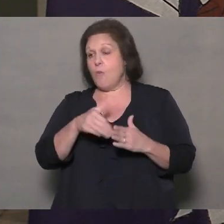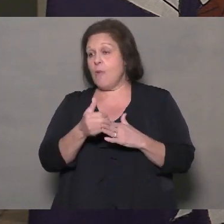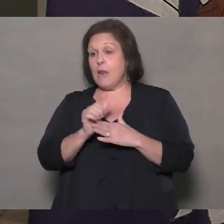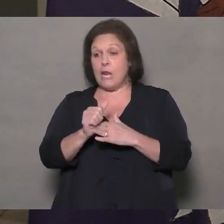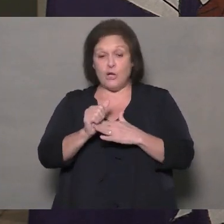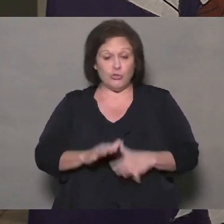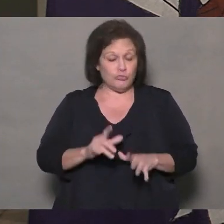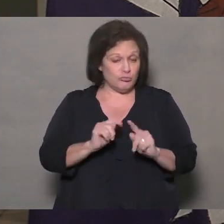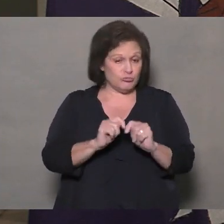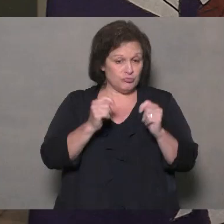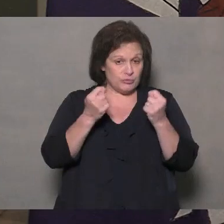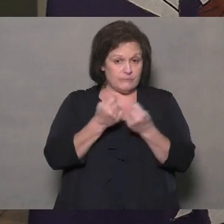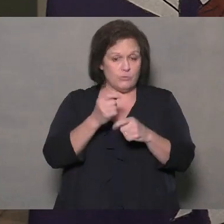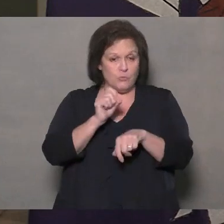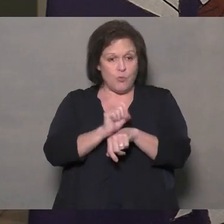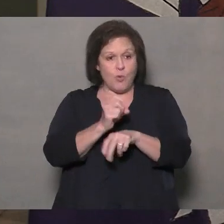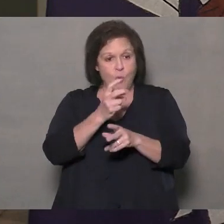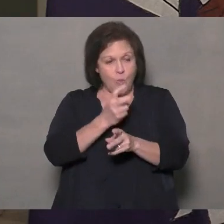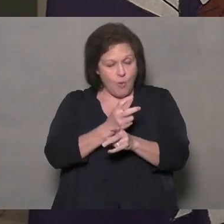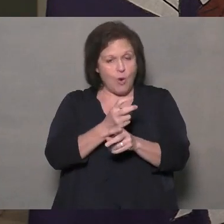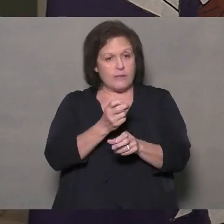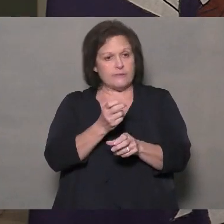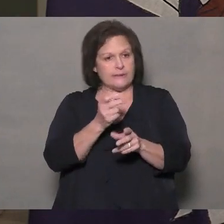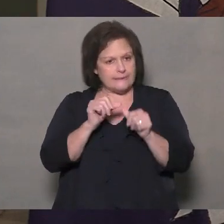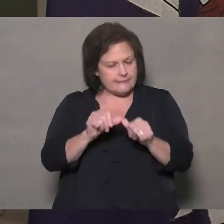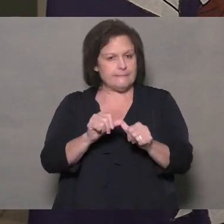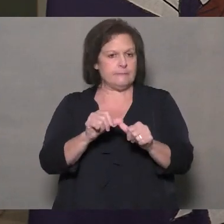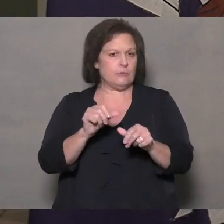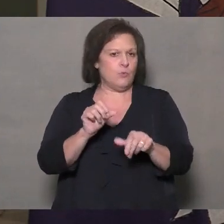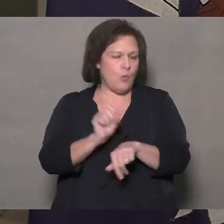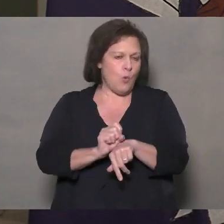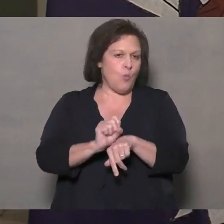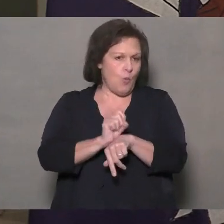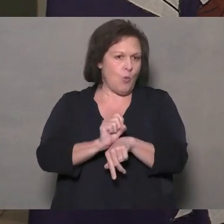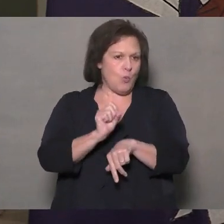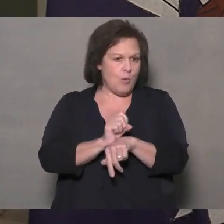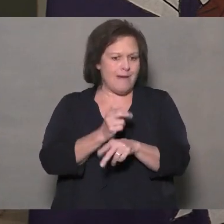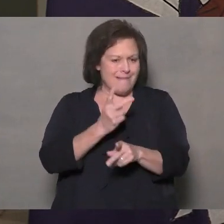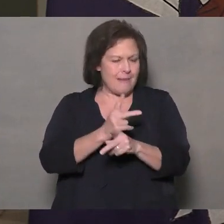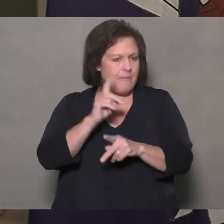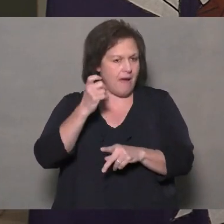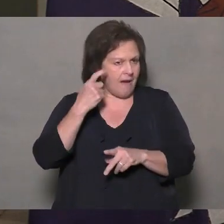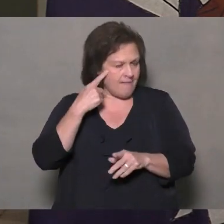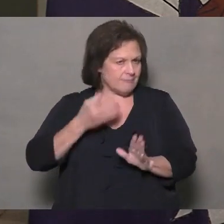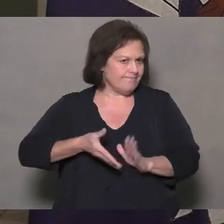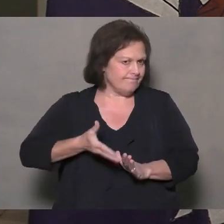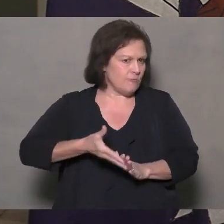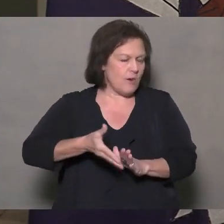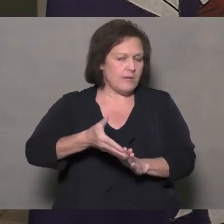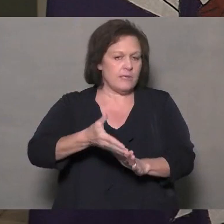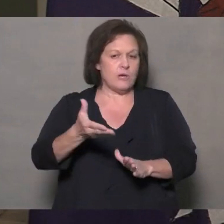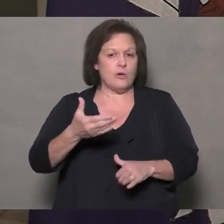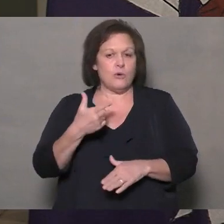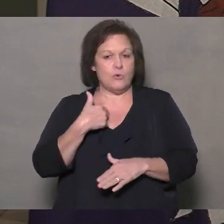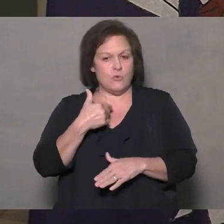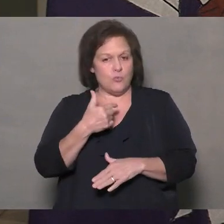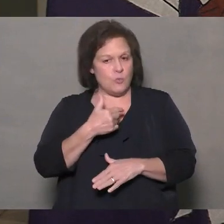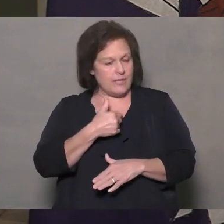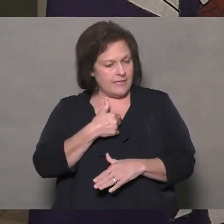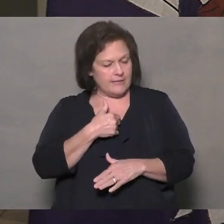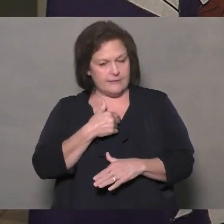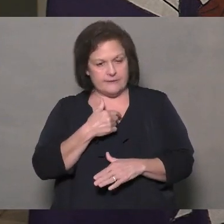leadership team have worked to keep our people working and to keep government moving. We've streamlined